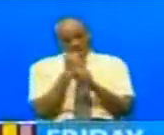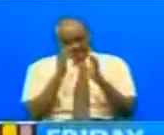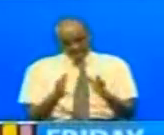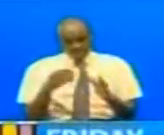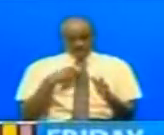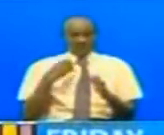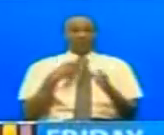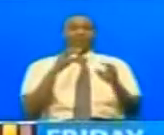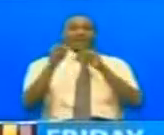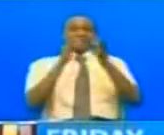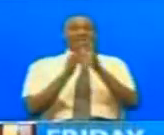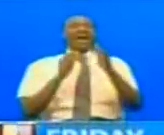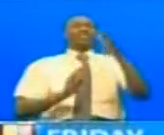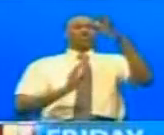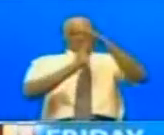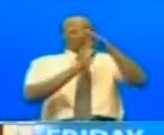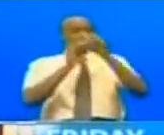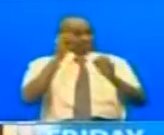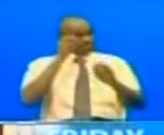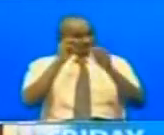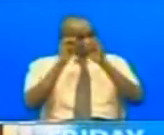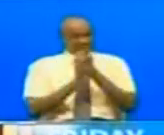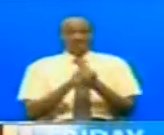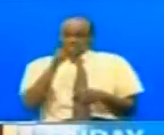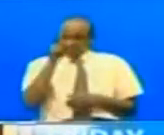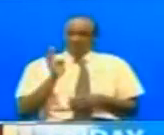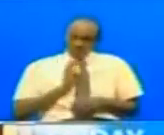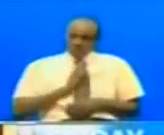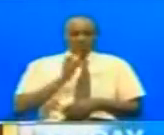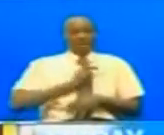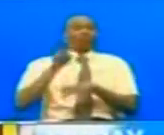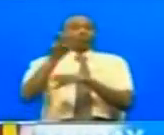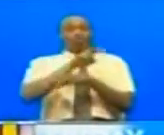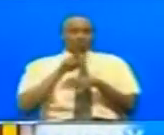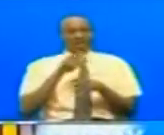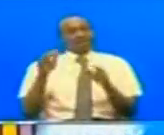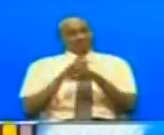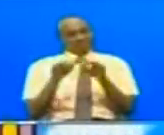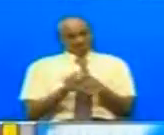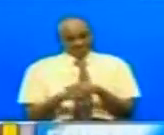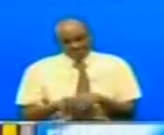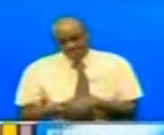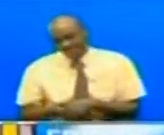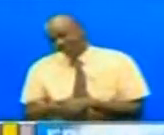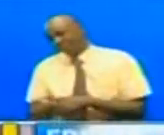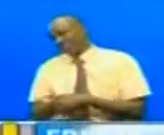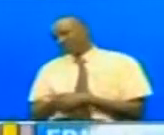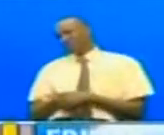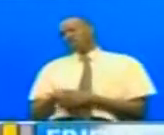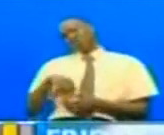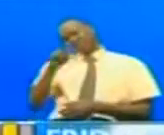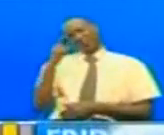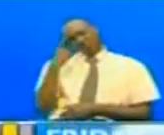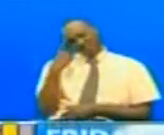the top managers. Mm-hmm. So in a board, you are supposed to be the overseer. So I don't think. But don't you think, I mean,